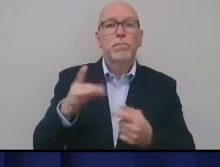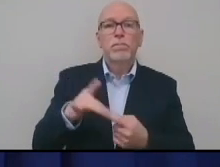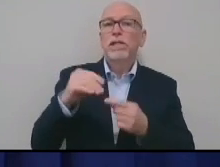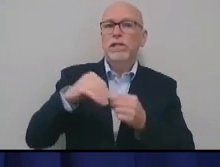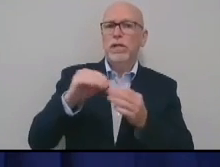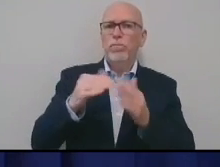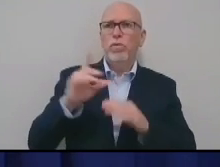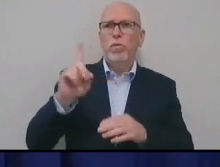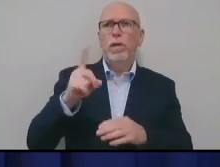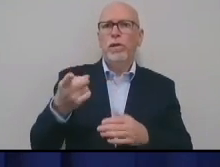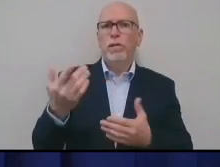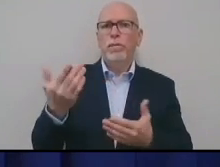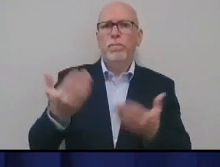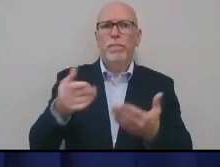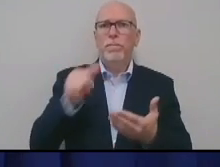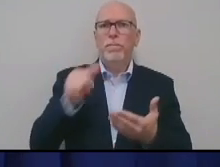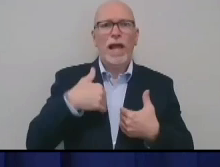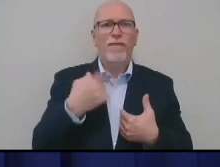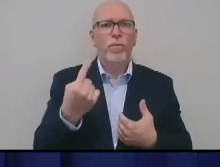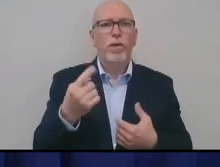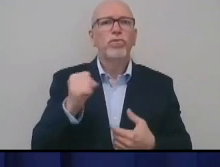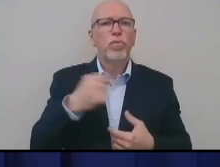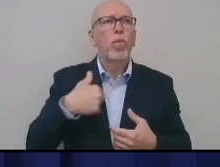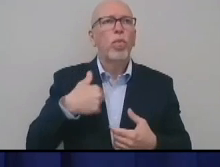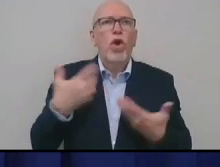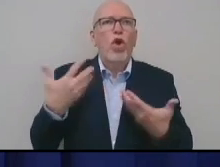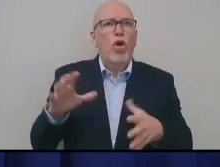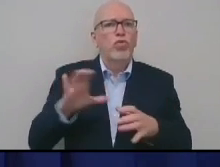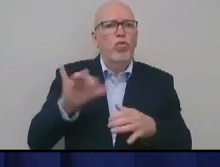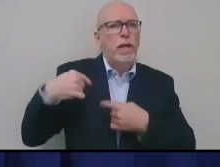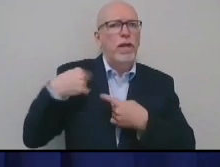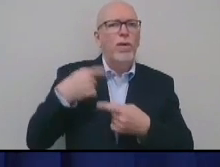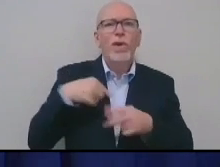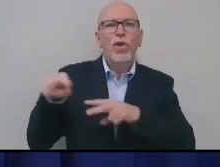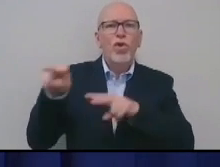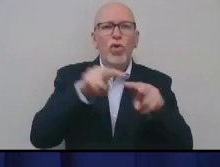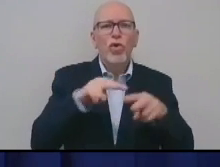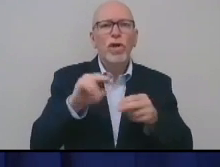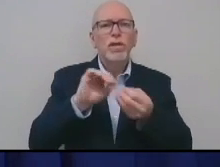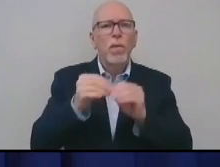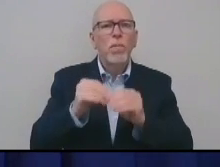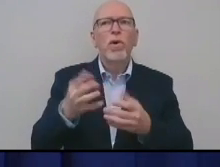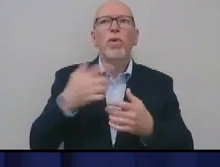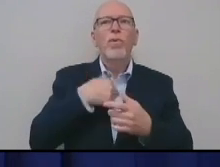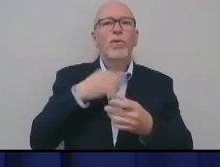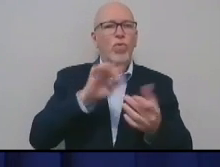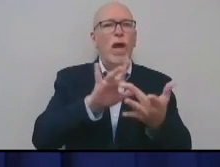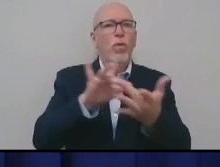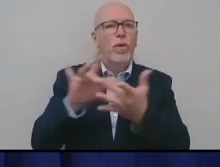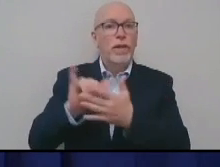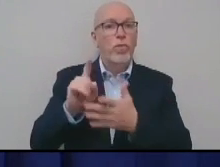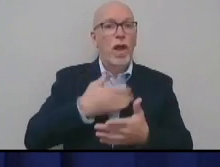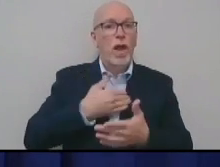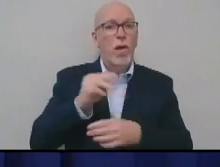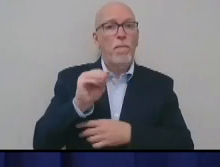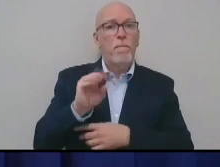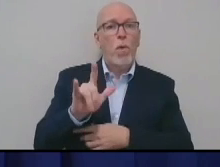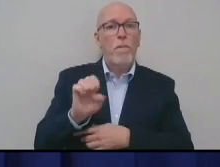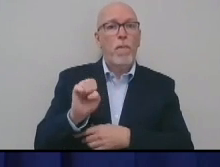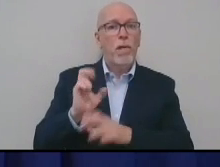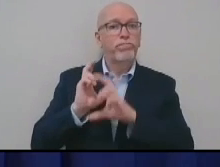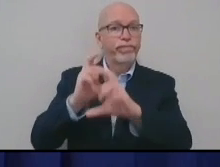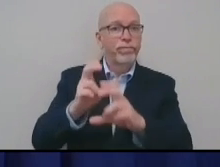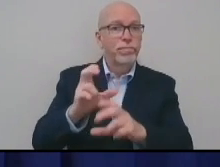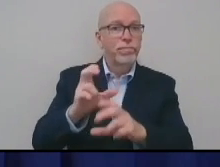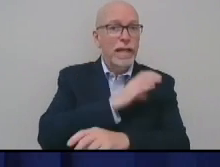that may not have one. So we're already doing that by looking at our numbers, doing outreach. That's where a lot of our mobile clinics already are going, and